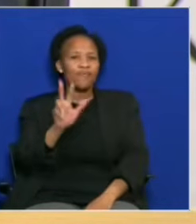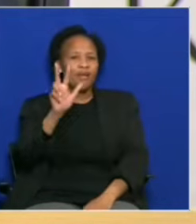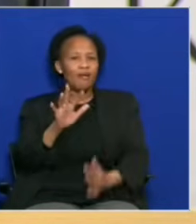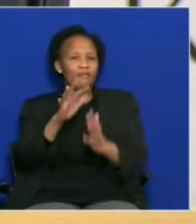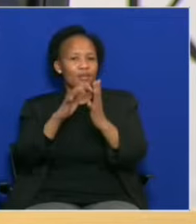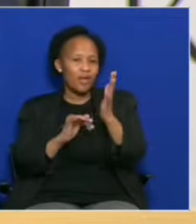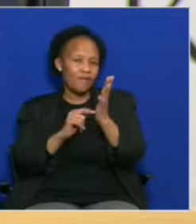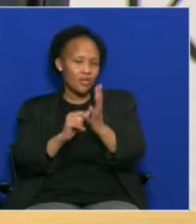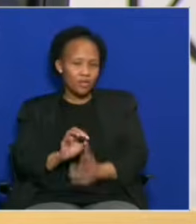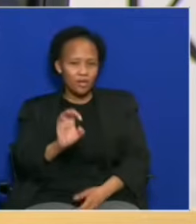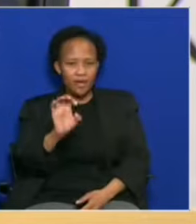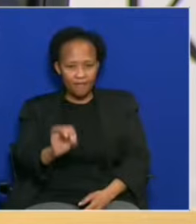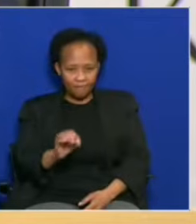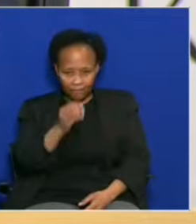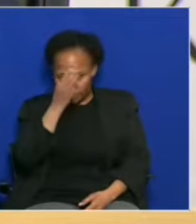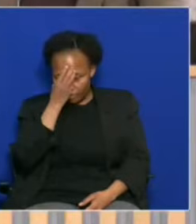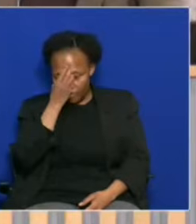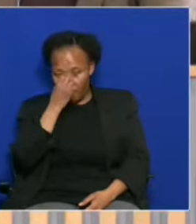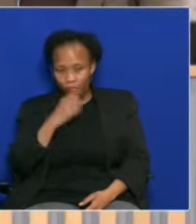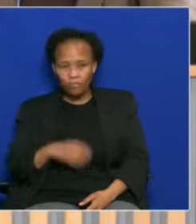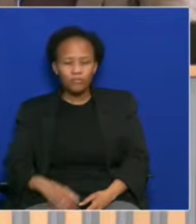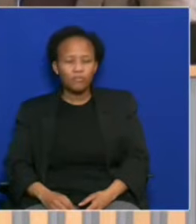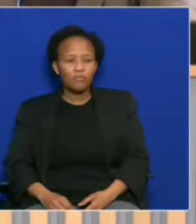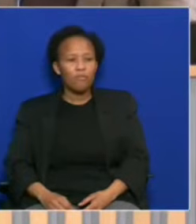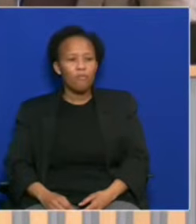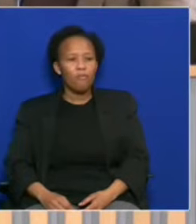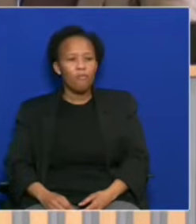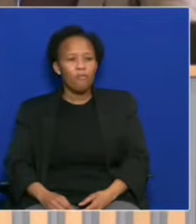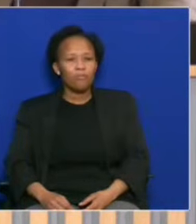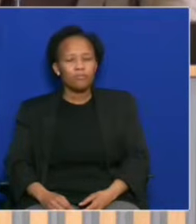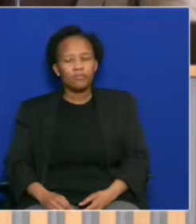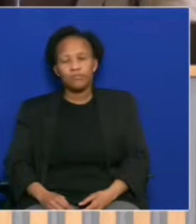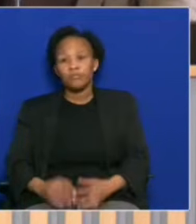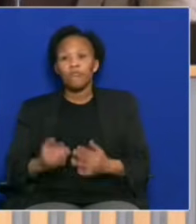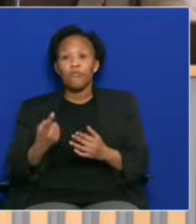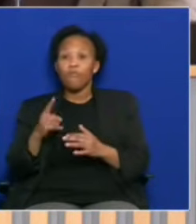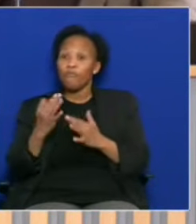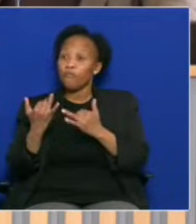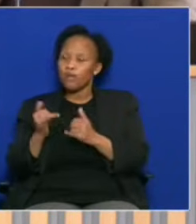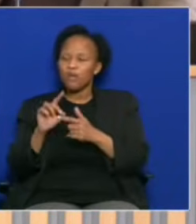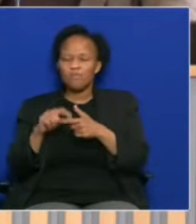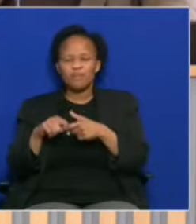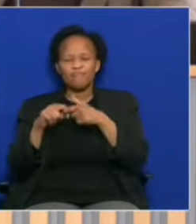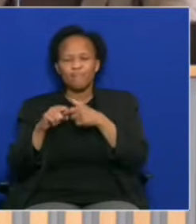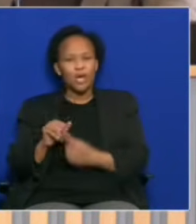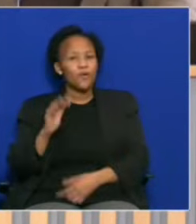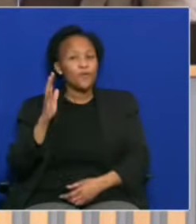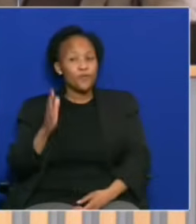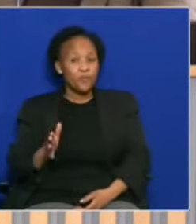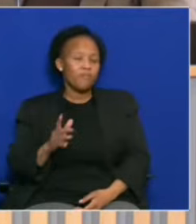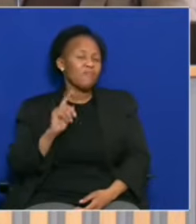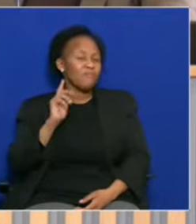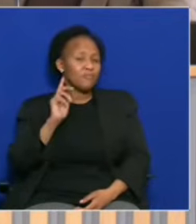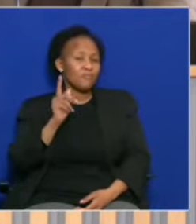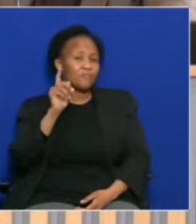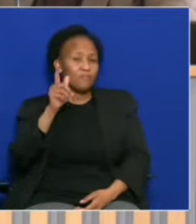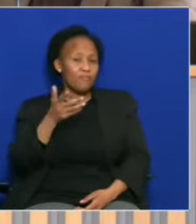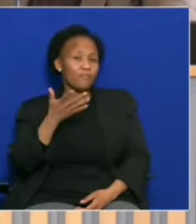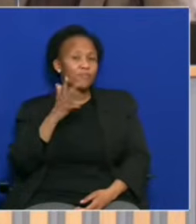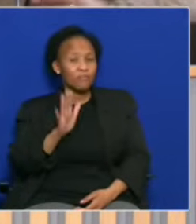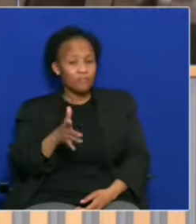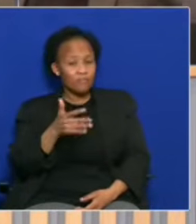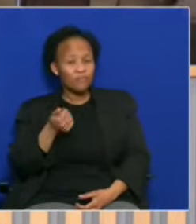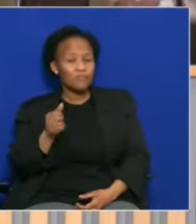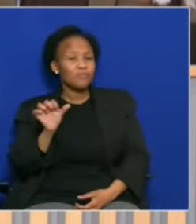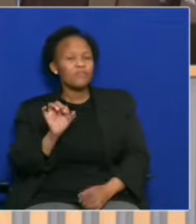think I'm going to leave it here for now. So at some point, we'll get to the adverts and the CVs and other things. I just